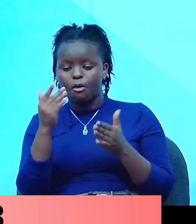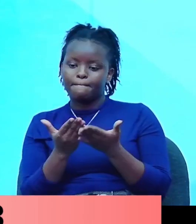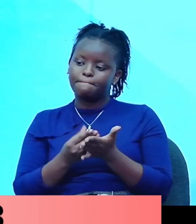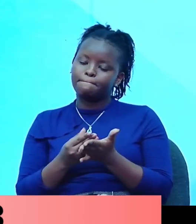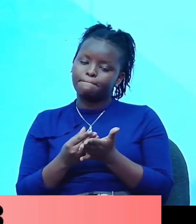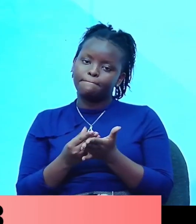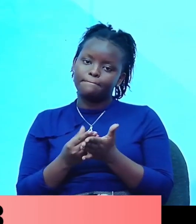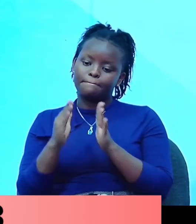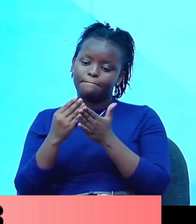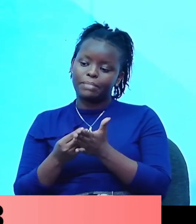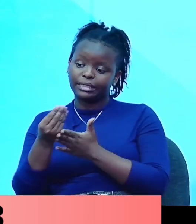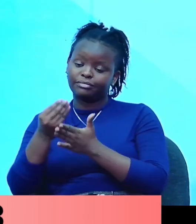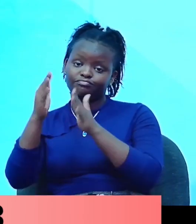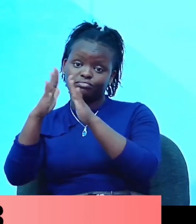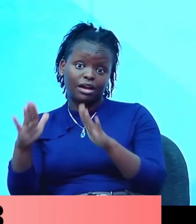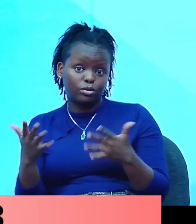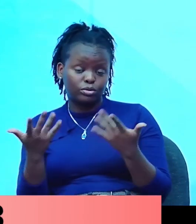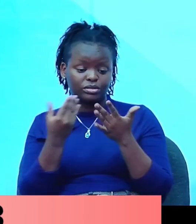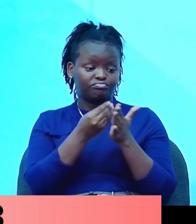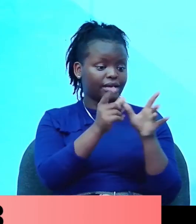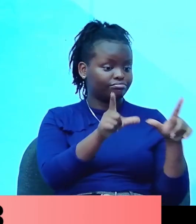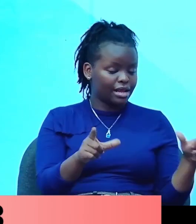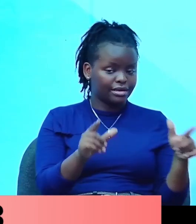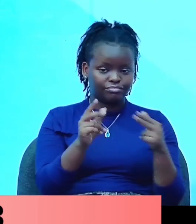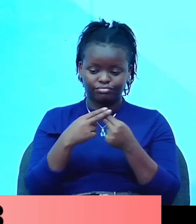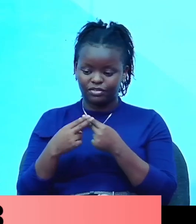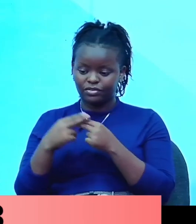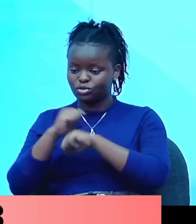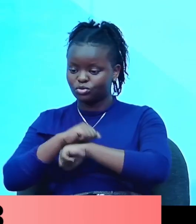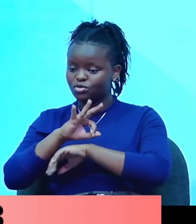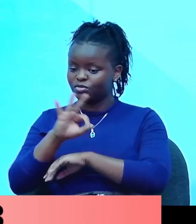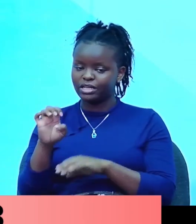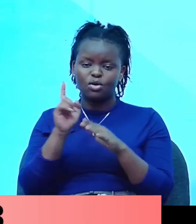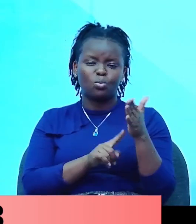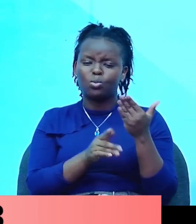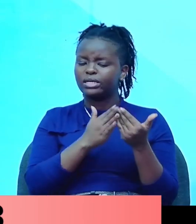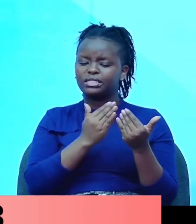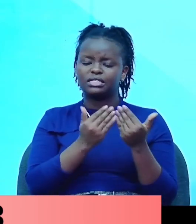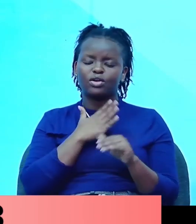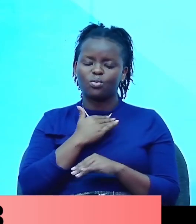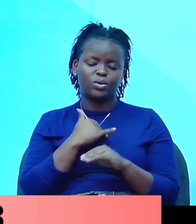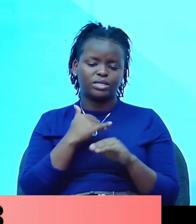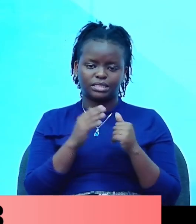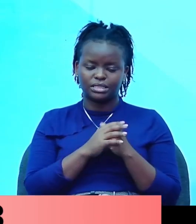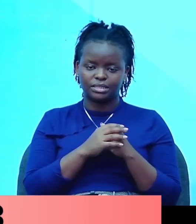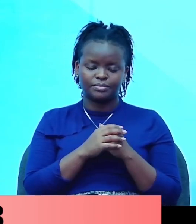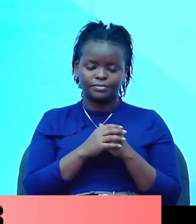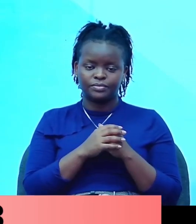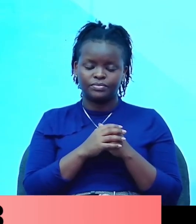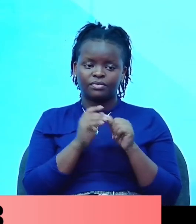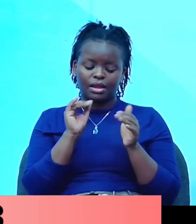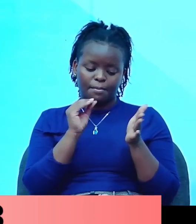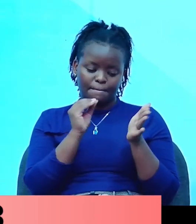for buying land. It could be for saving for school fees, whatever goal that you have set for yourself. That is what you'd be putting